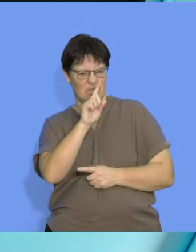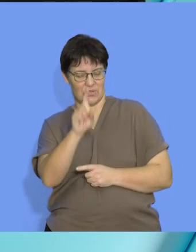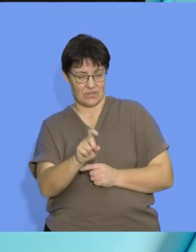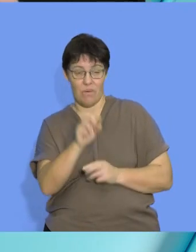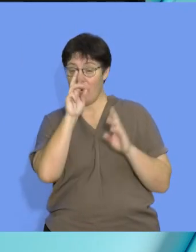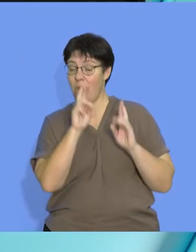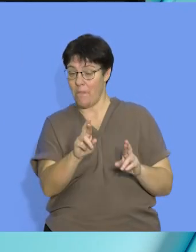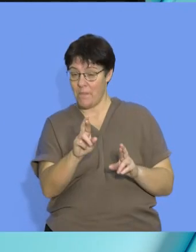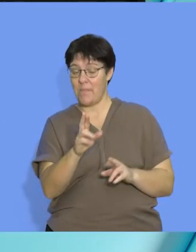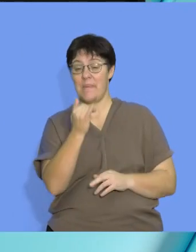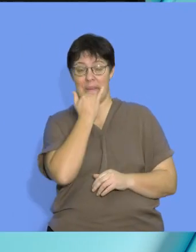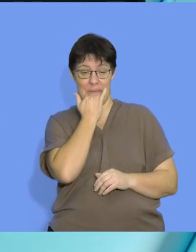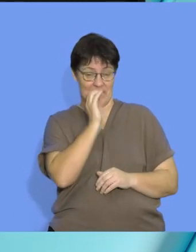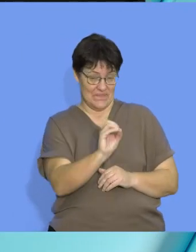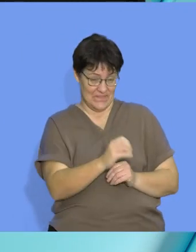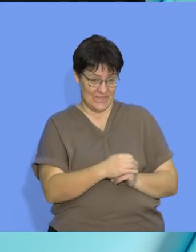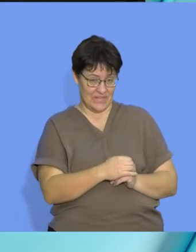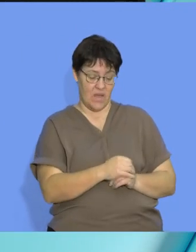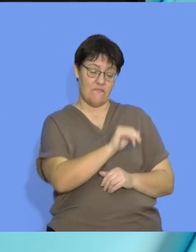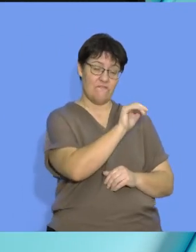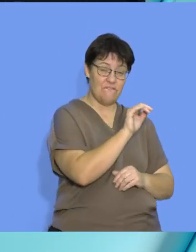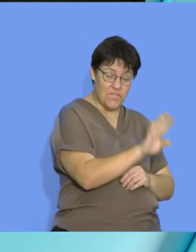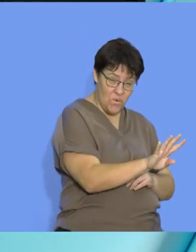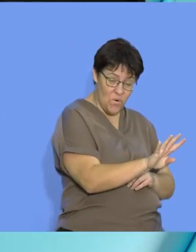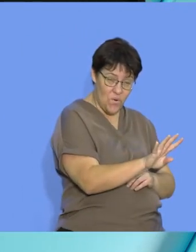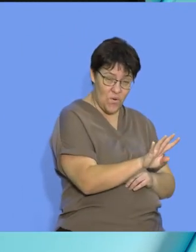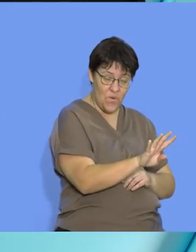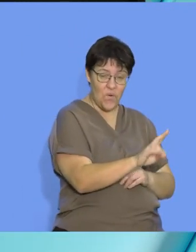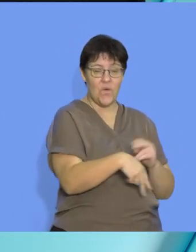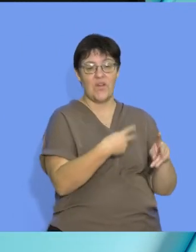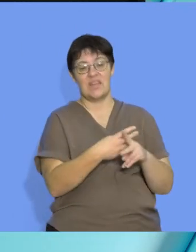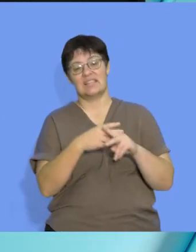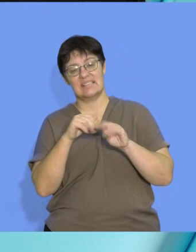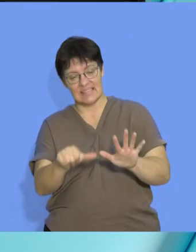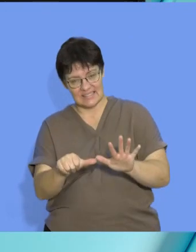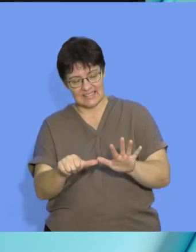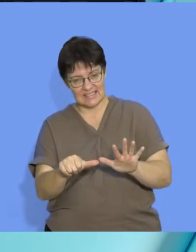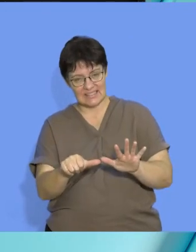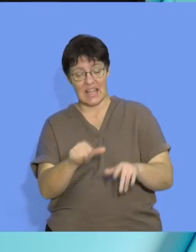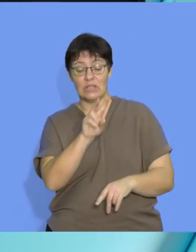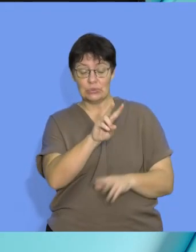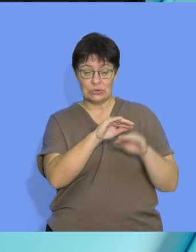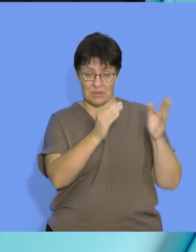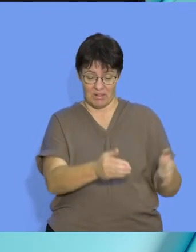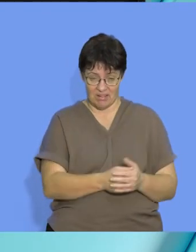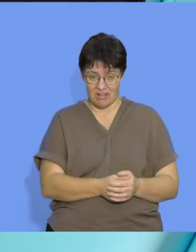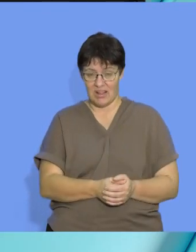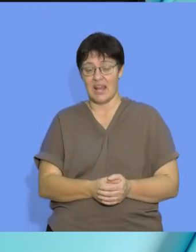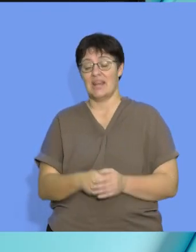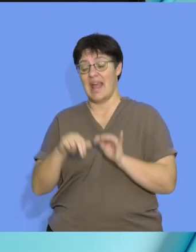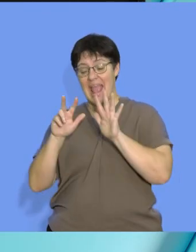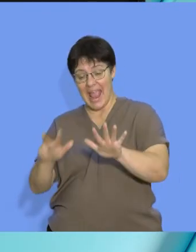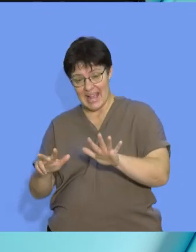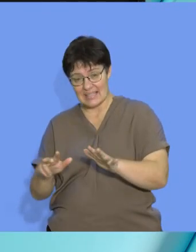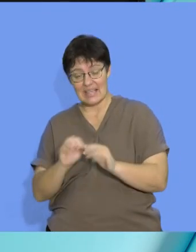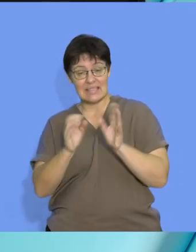everyone's happy. We initially had 4 people at one table, then 6 people at 2 tables, then 8 people at 3